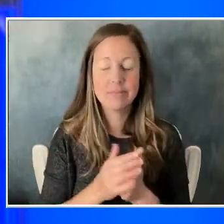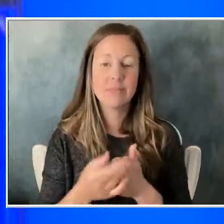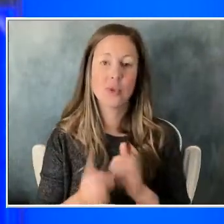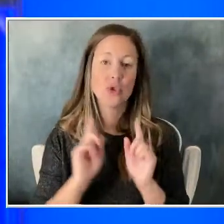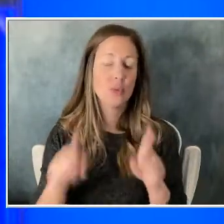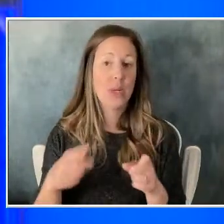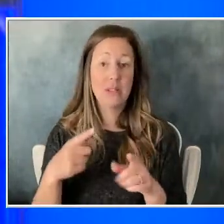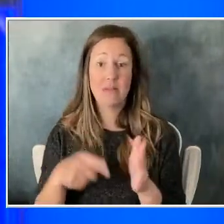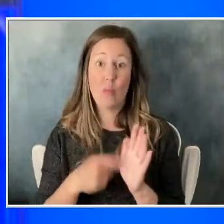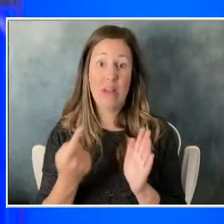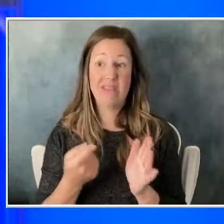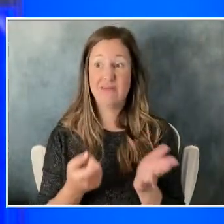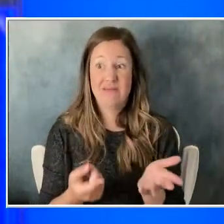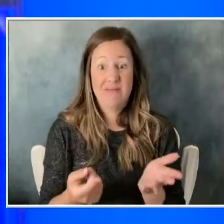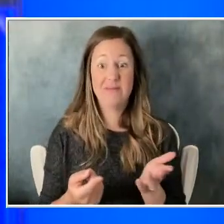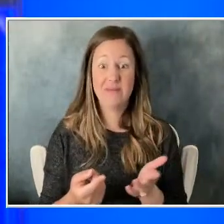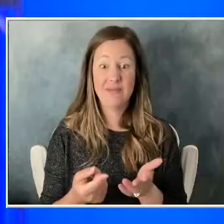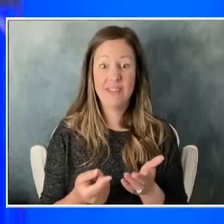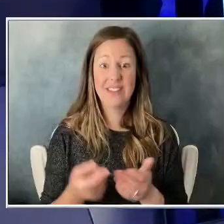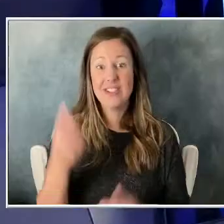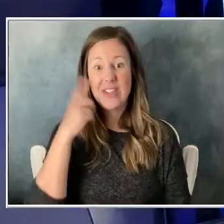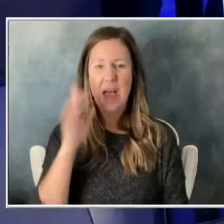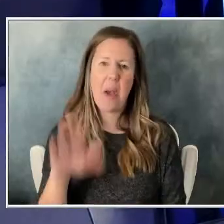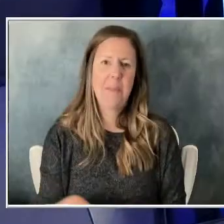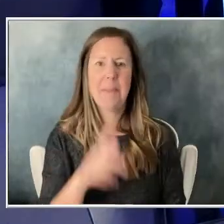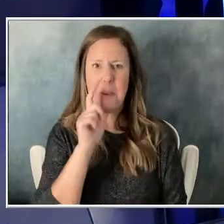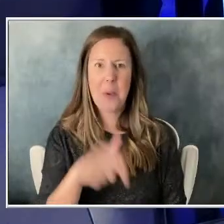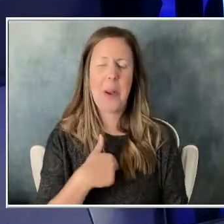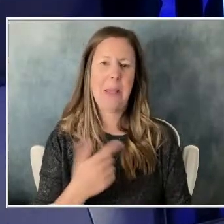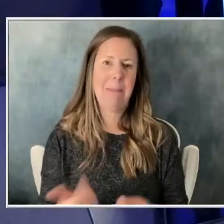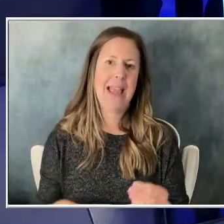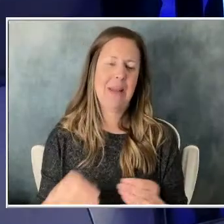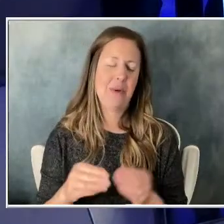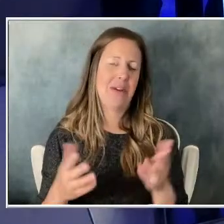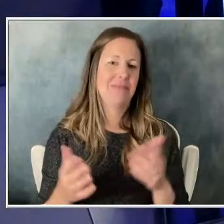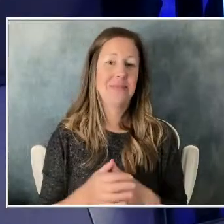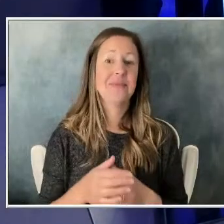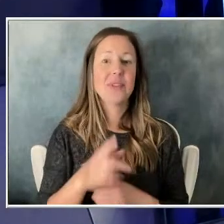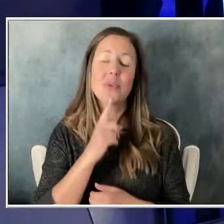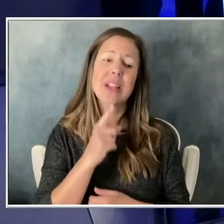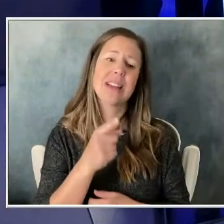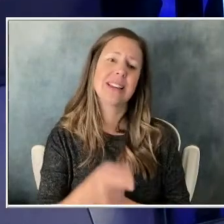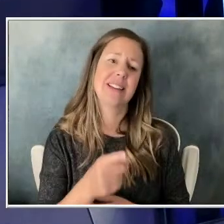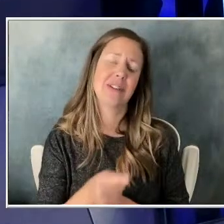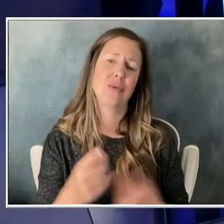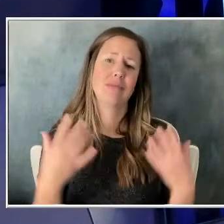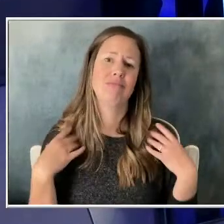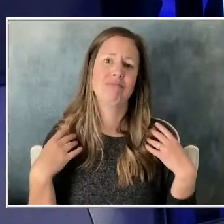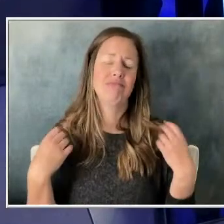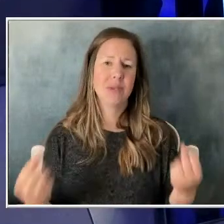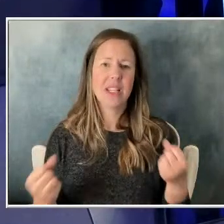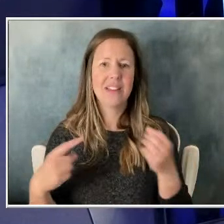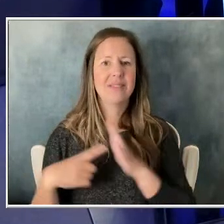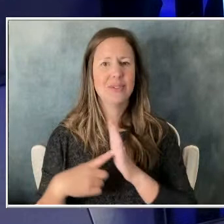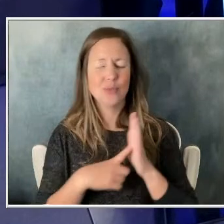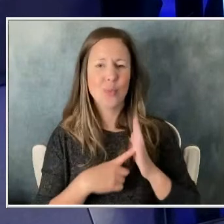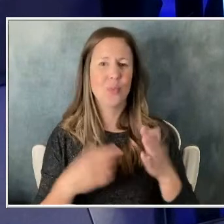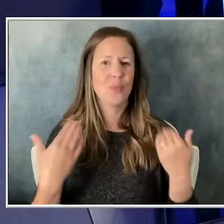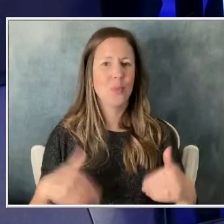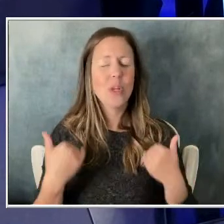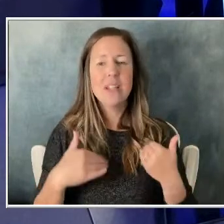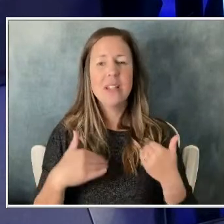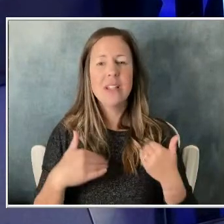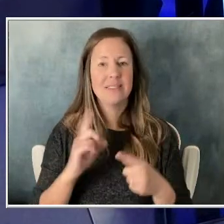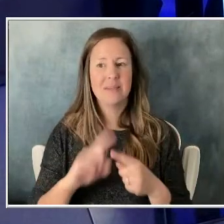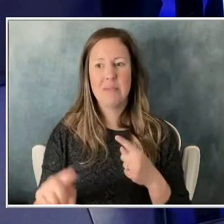need her anymore. You've been taking this in stride, Anna. Tell us, for those who have a